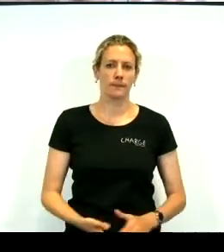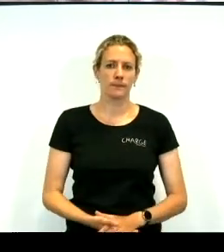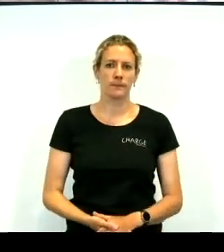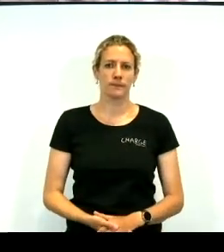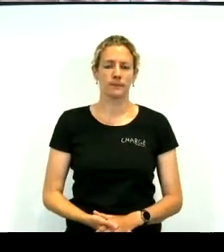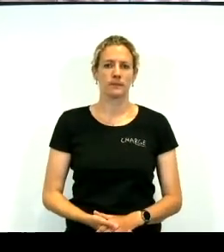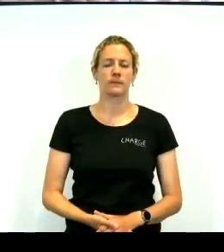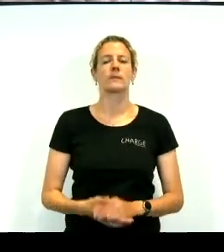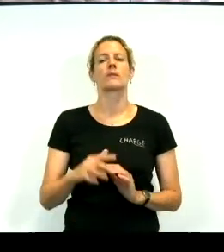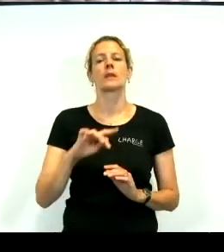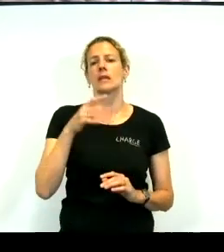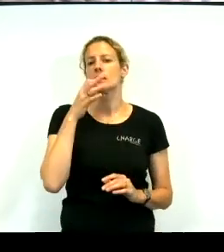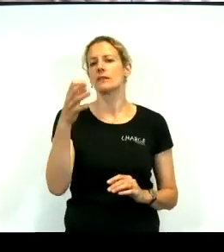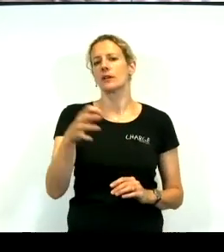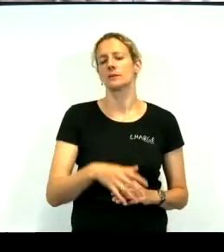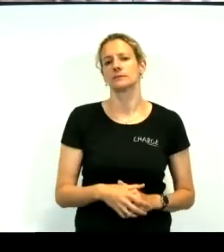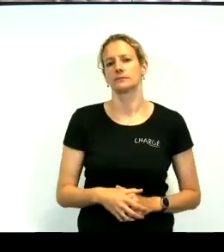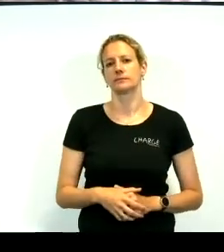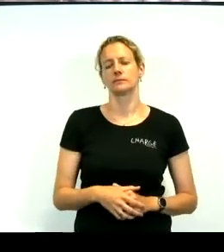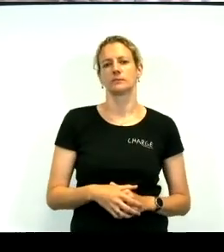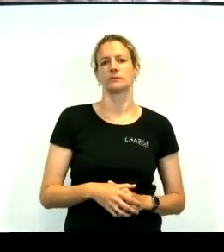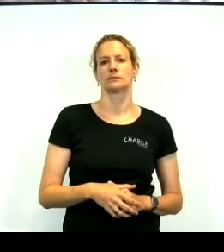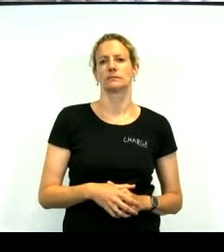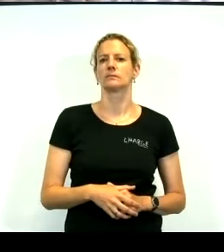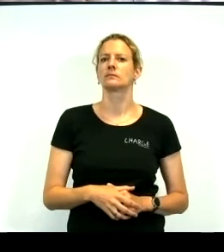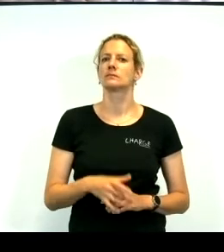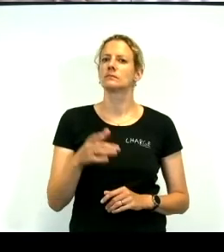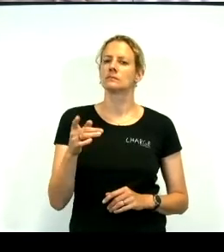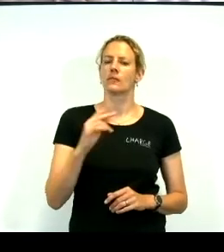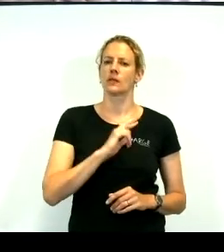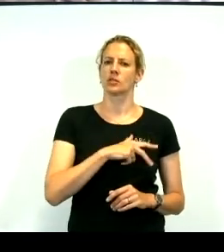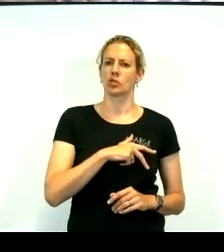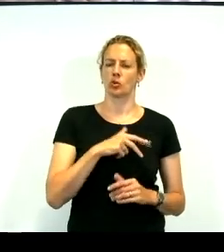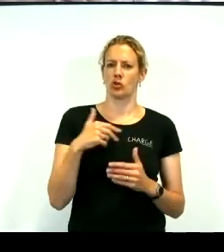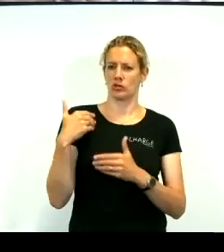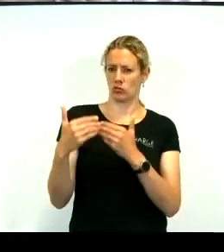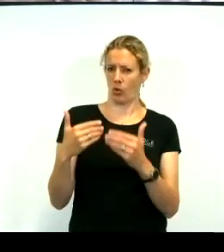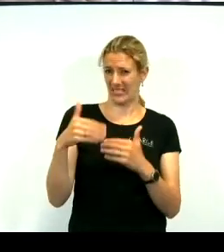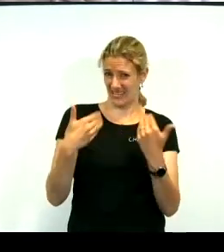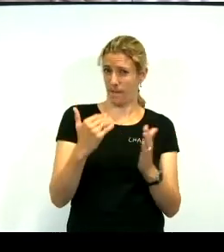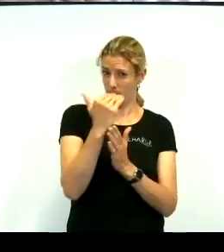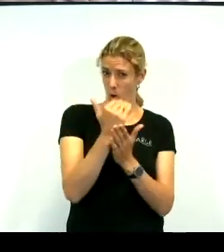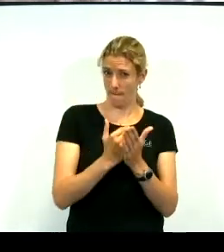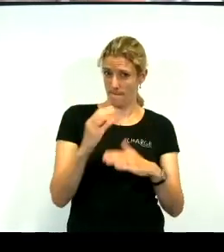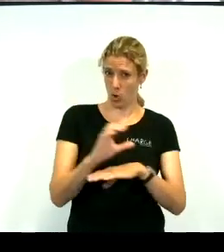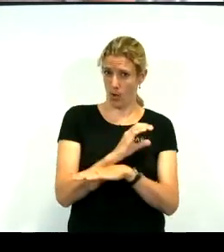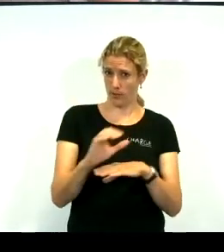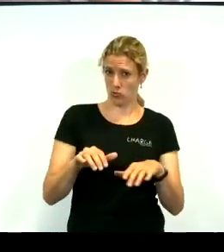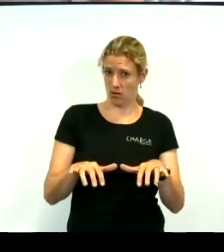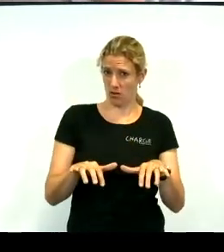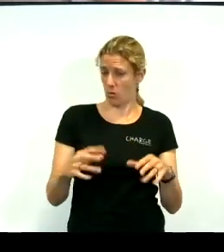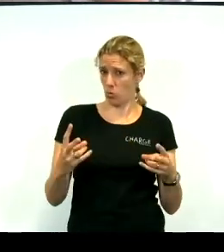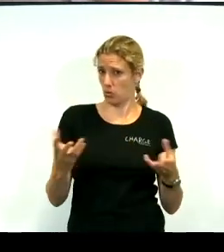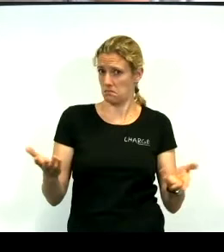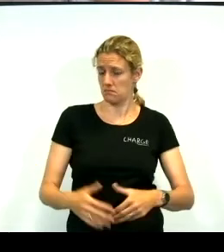Dann eine weitere Frage. Welches Another question. Programm benutzt ihr für die Umsetzung von Social Which software do you